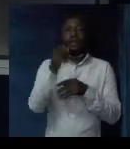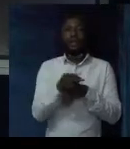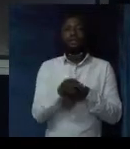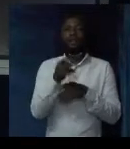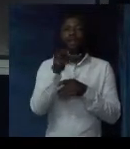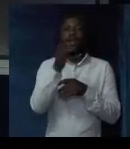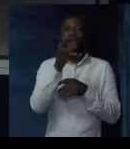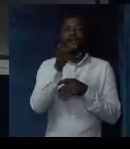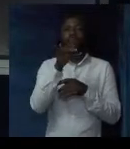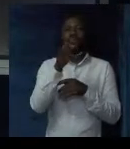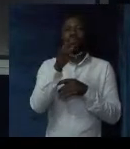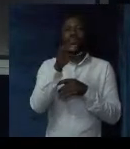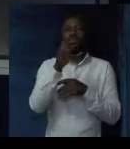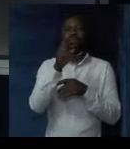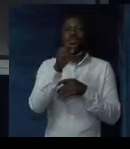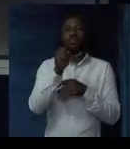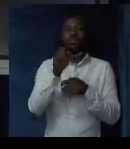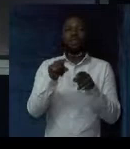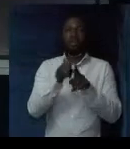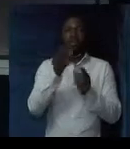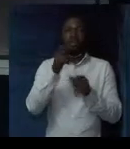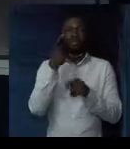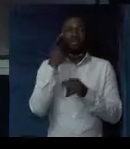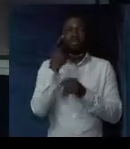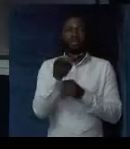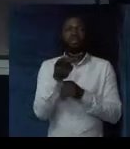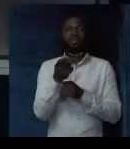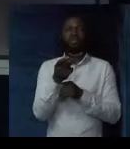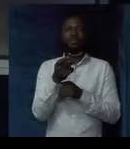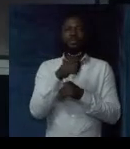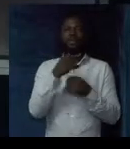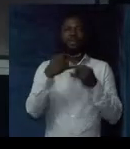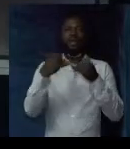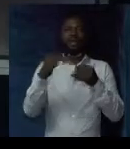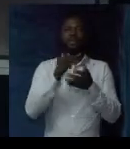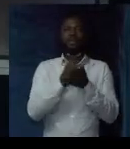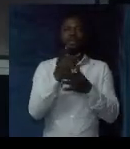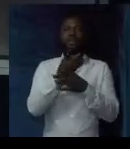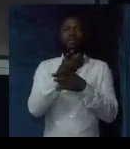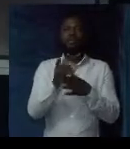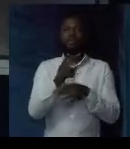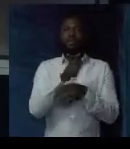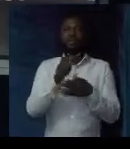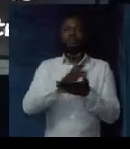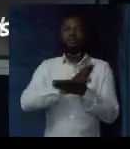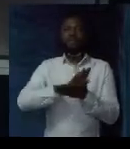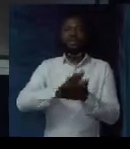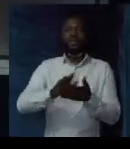hypotenuse. As you can see, good job you. A line that divides